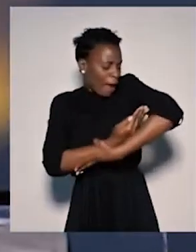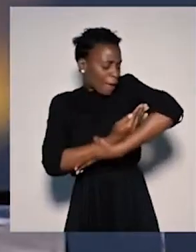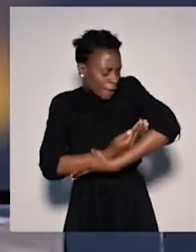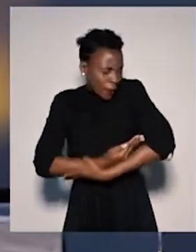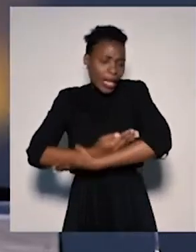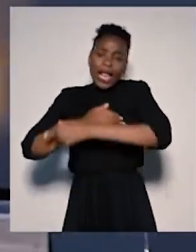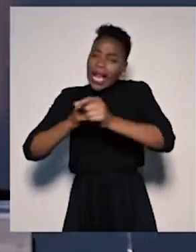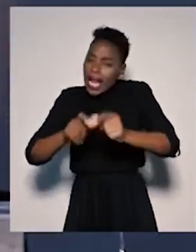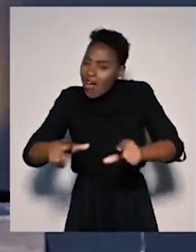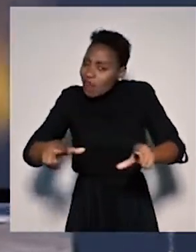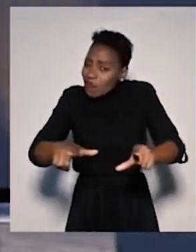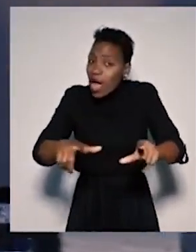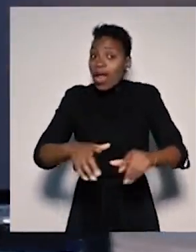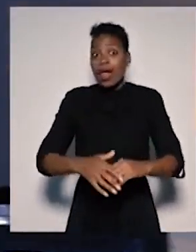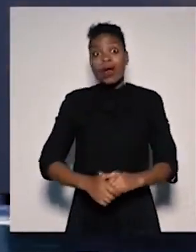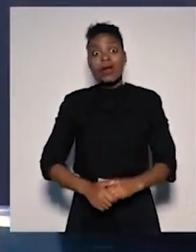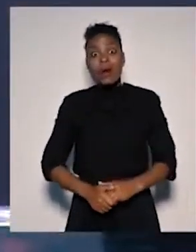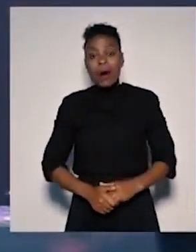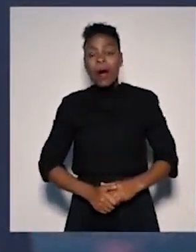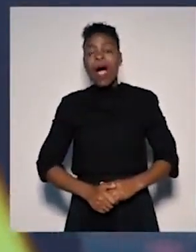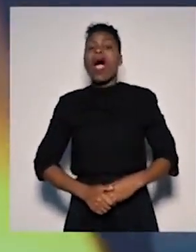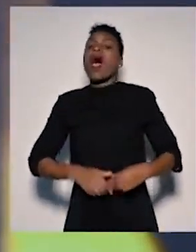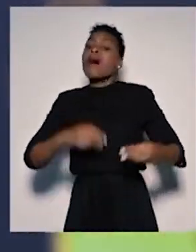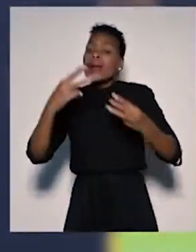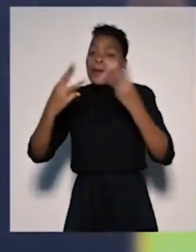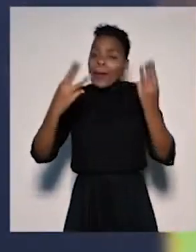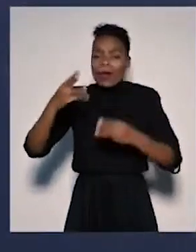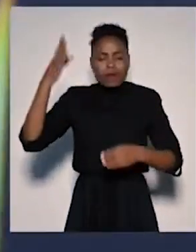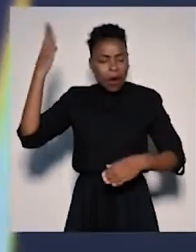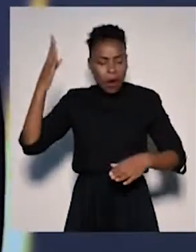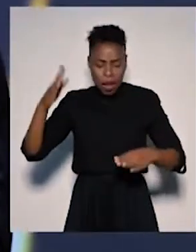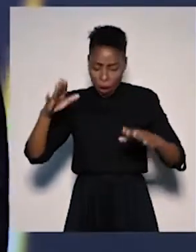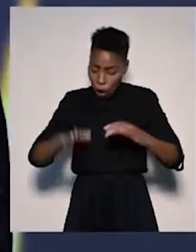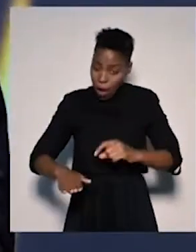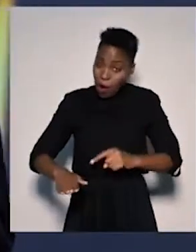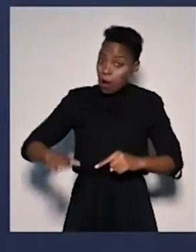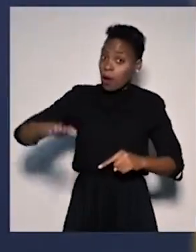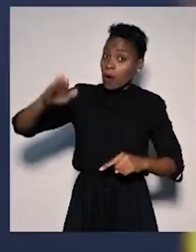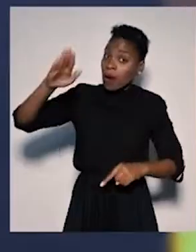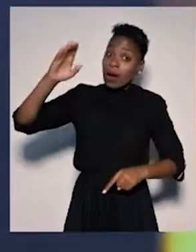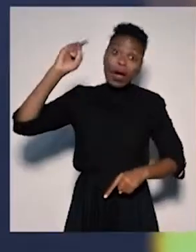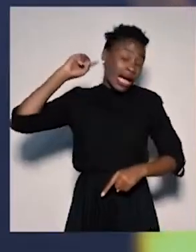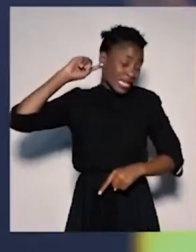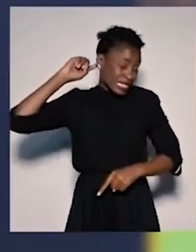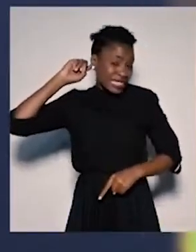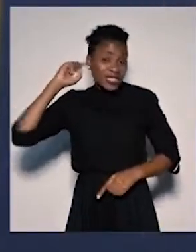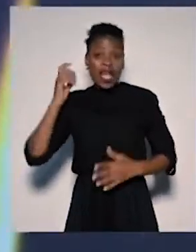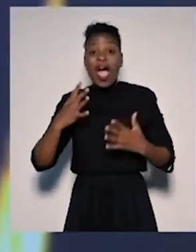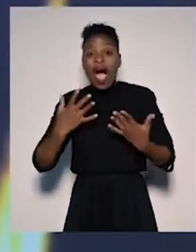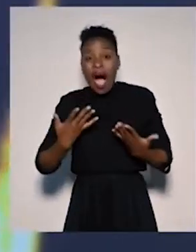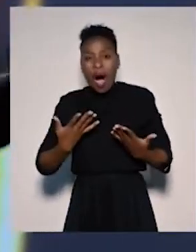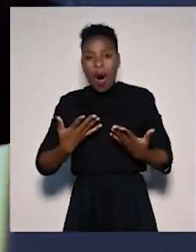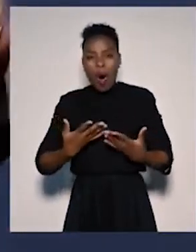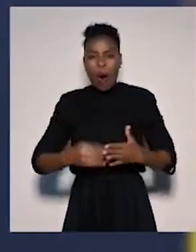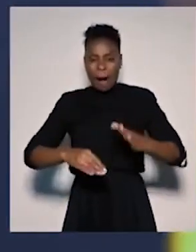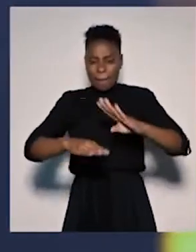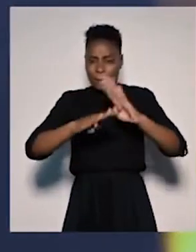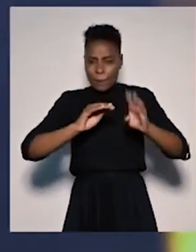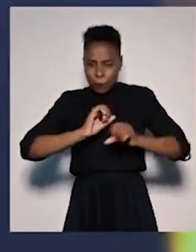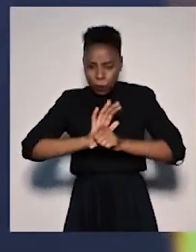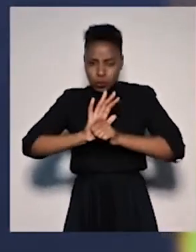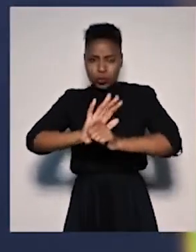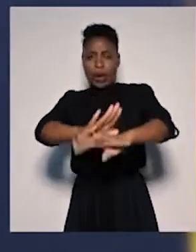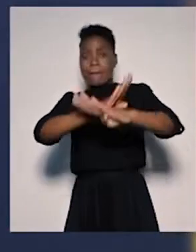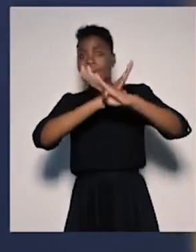stage. Because Abazalwana, the more we grow, instead of keeping our conscience tender, is the more we push boundaries when it comes to